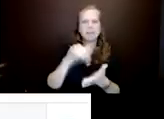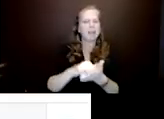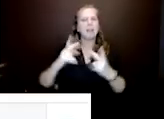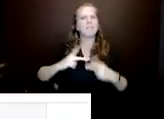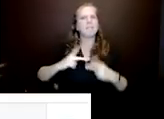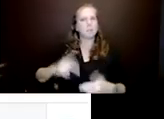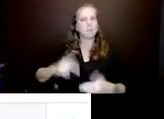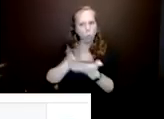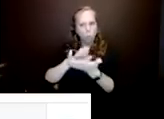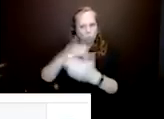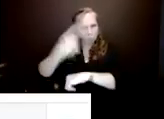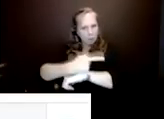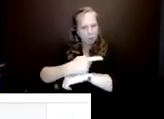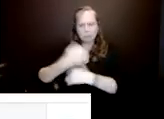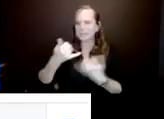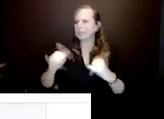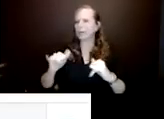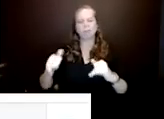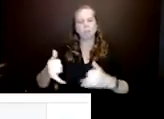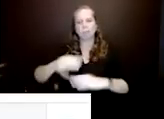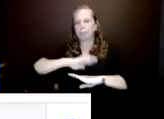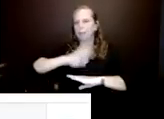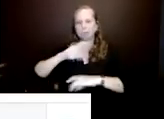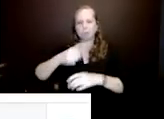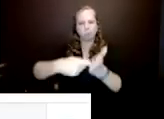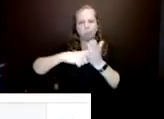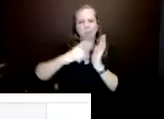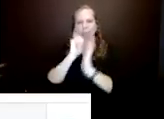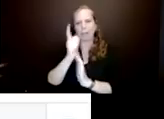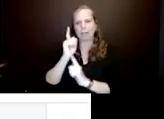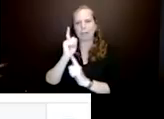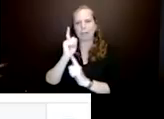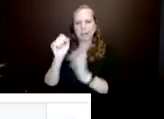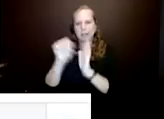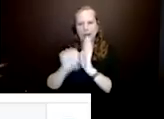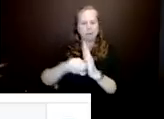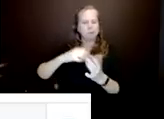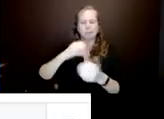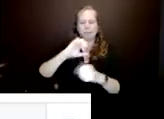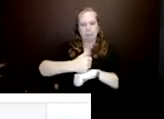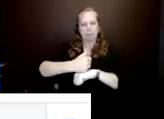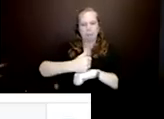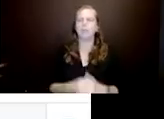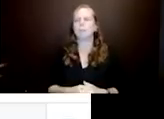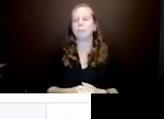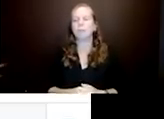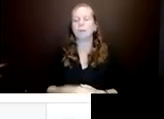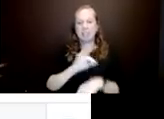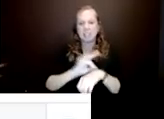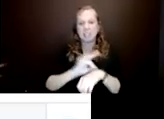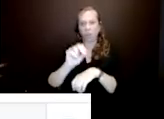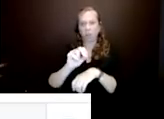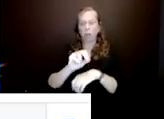So we're still meeting all the required minutes set forth to us by the state. So at 7:40, those virtual support rooms will